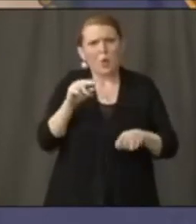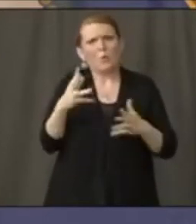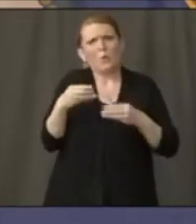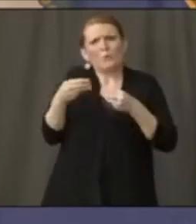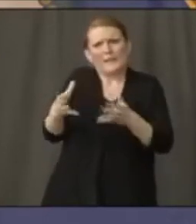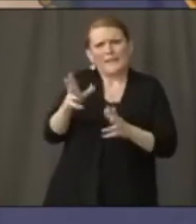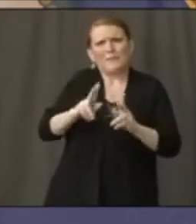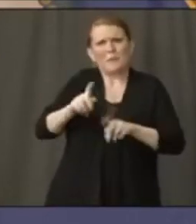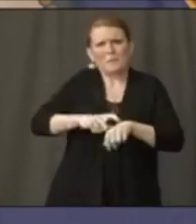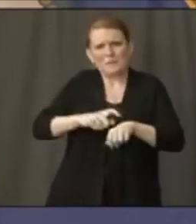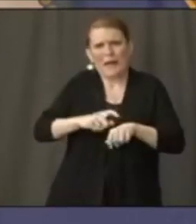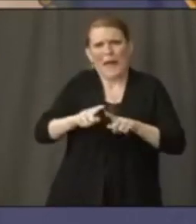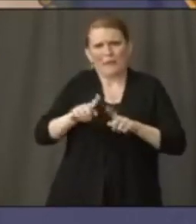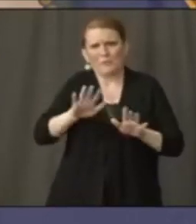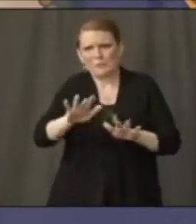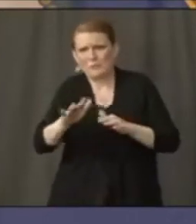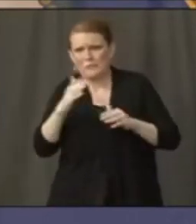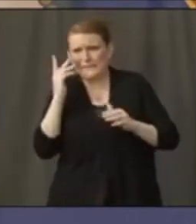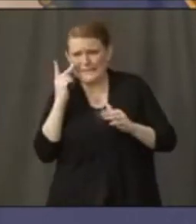of caution here.